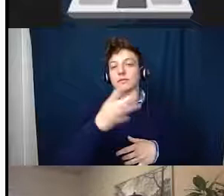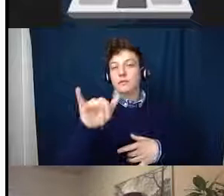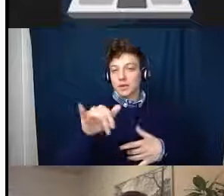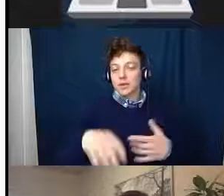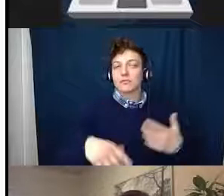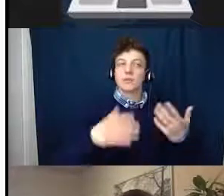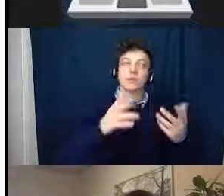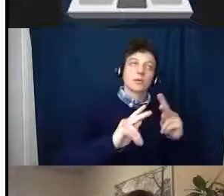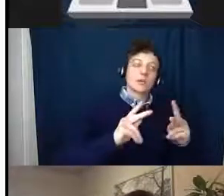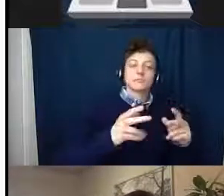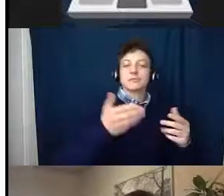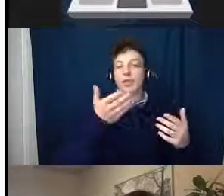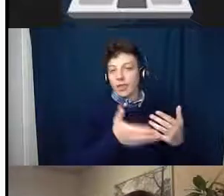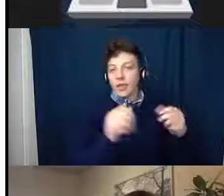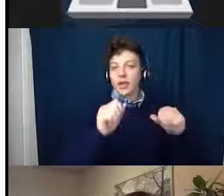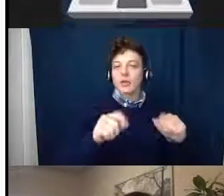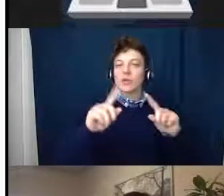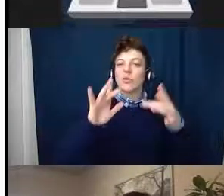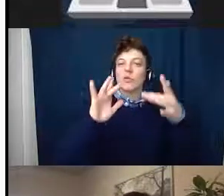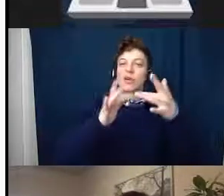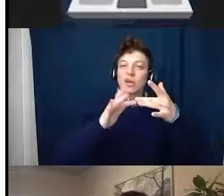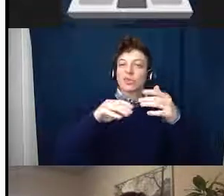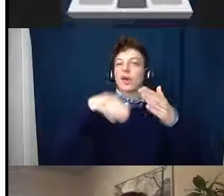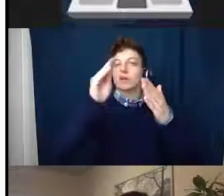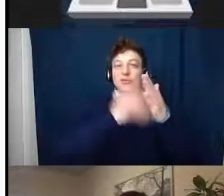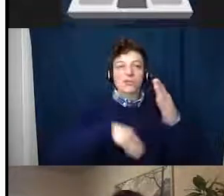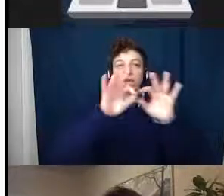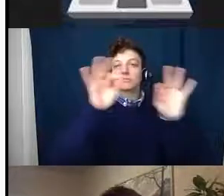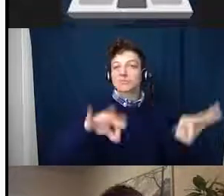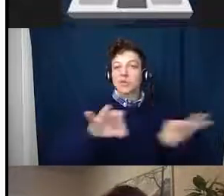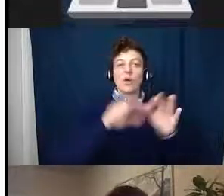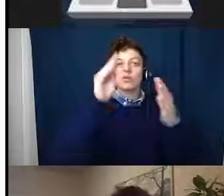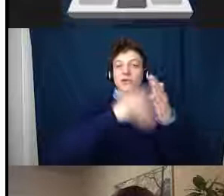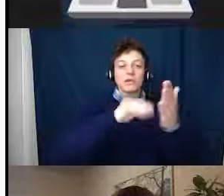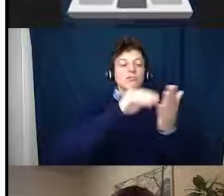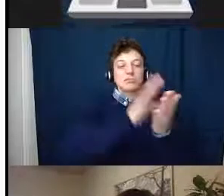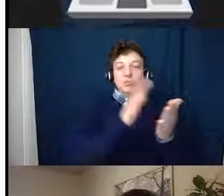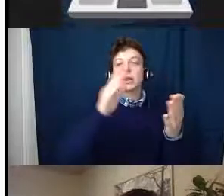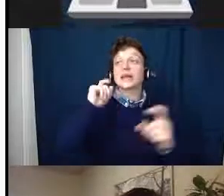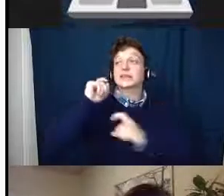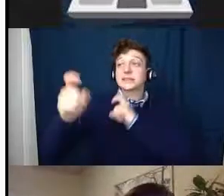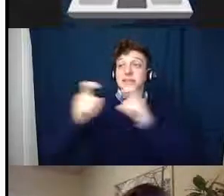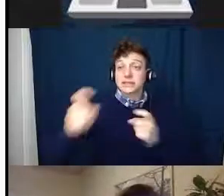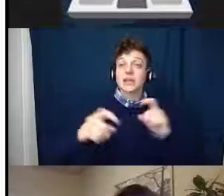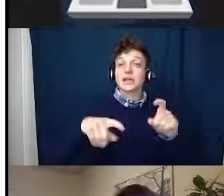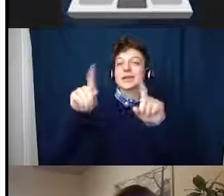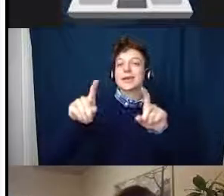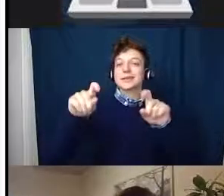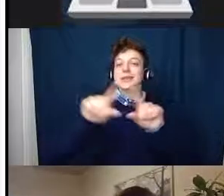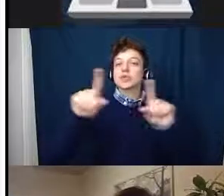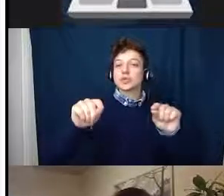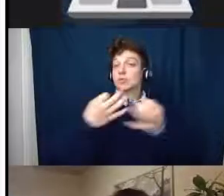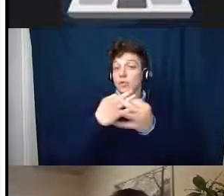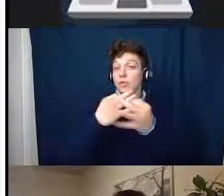people in Philadelphia can go online and fill out a form and be sent Narcan and fentanyl test strips for free, and